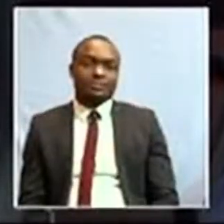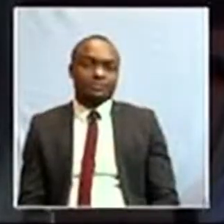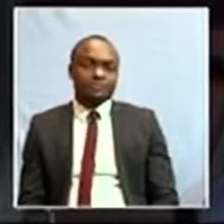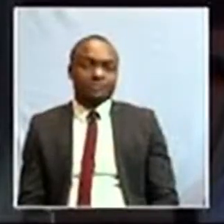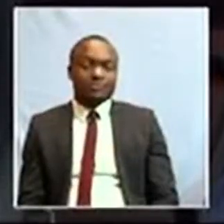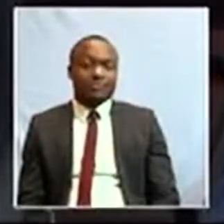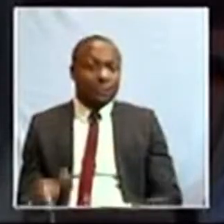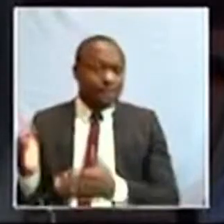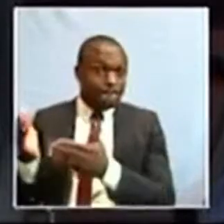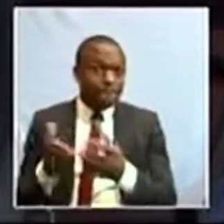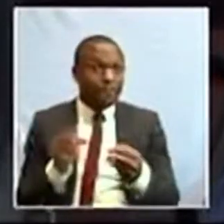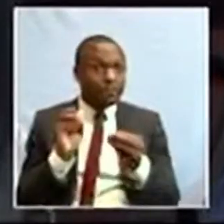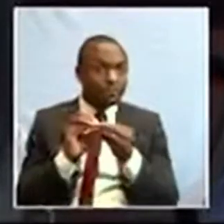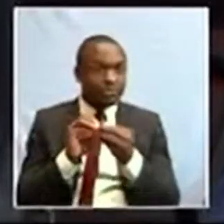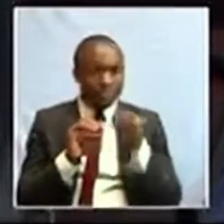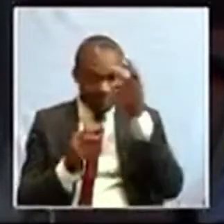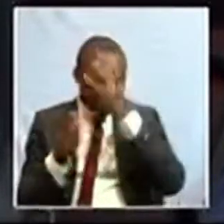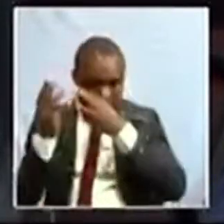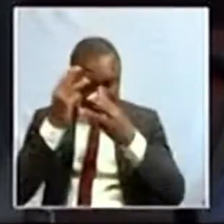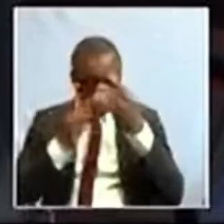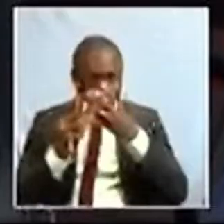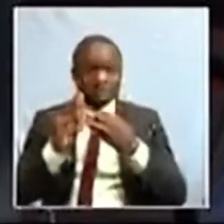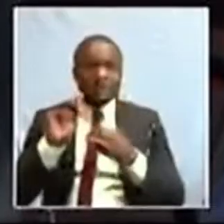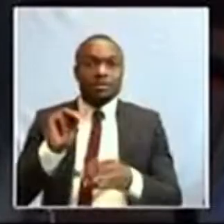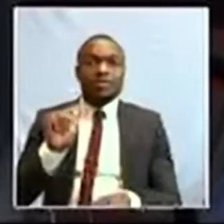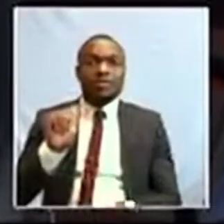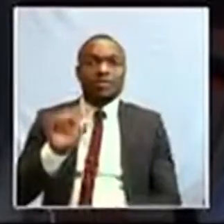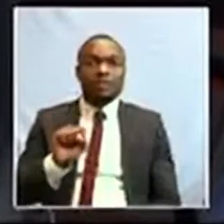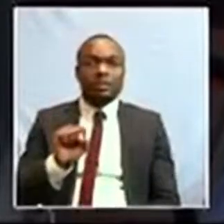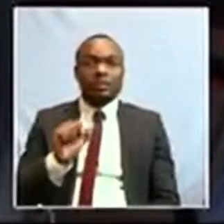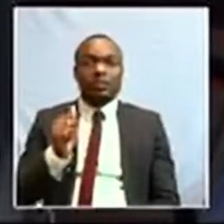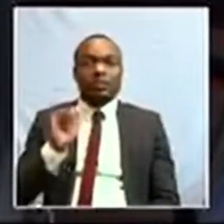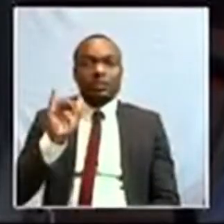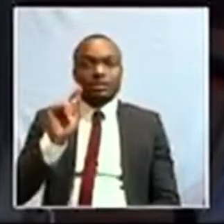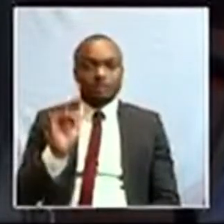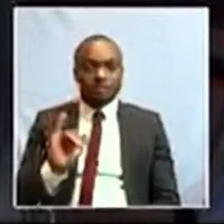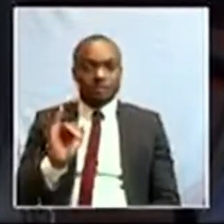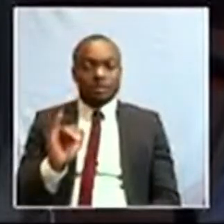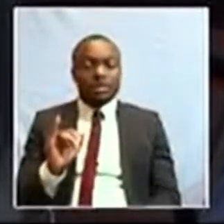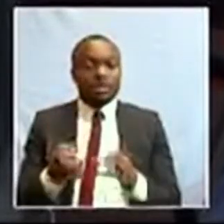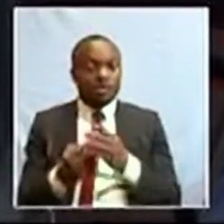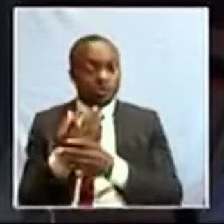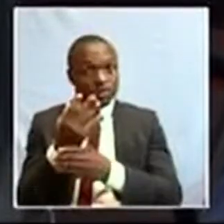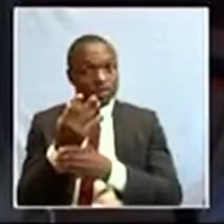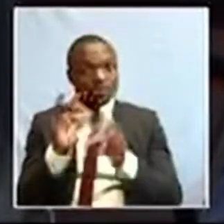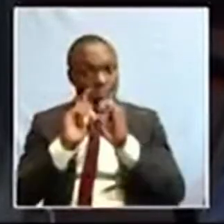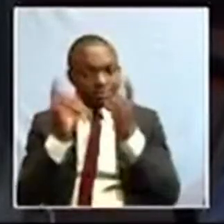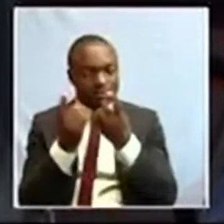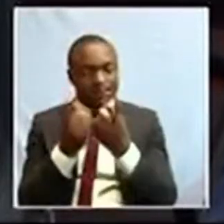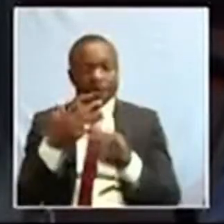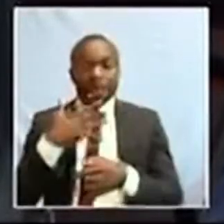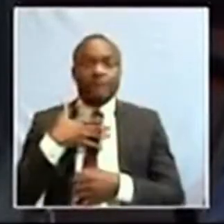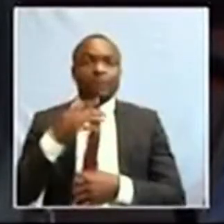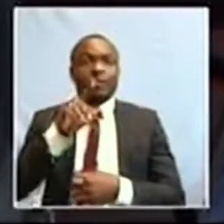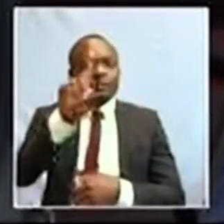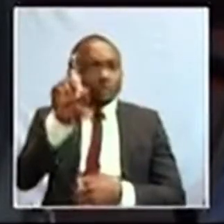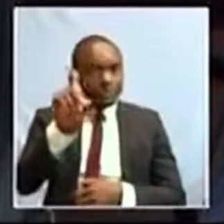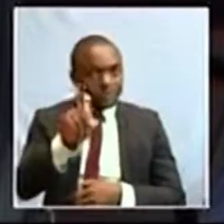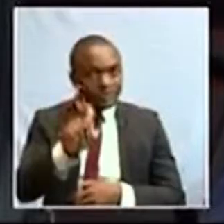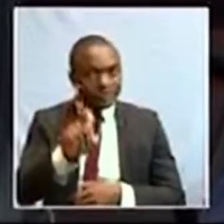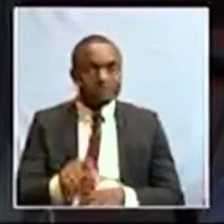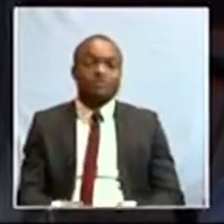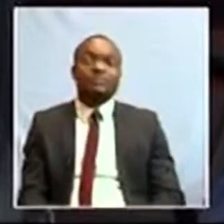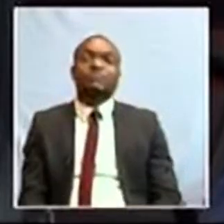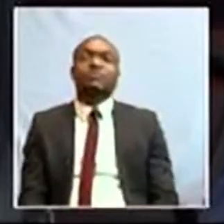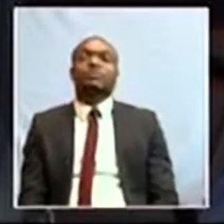And it brings a lot of worry because Masaiti is a growing district. And maybe my question to the